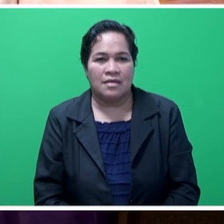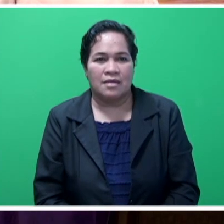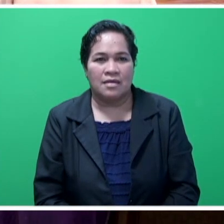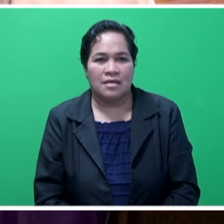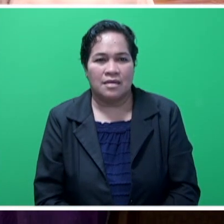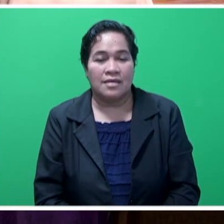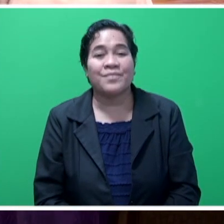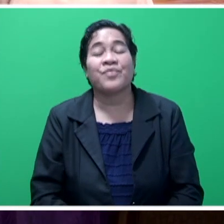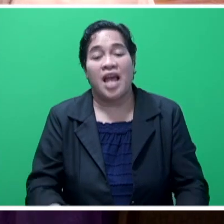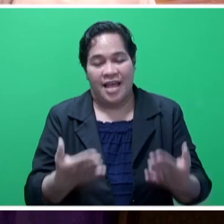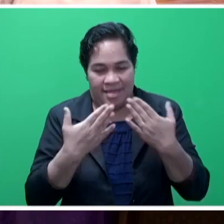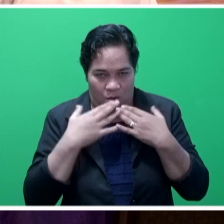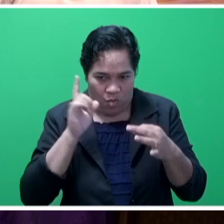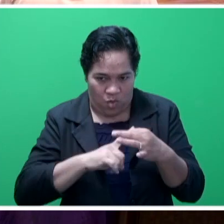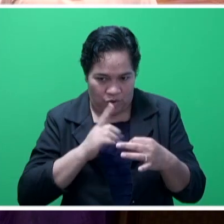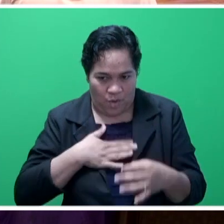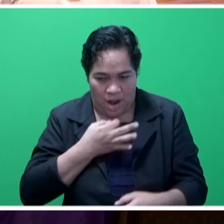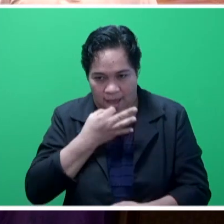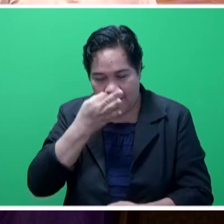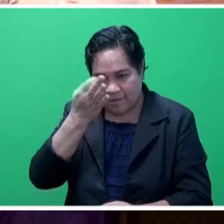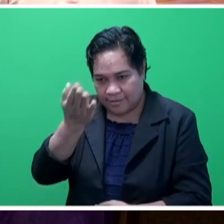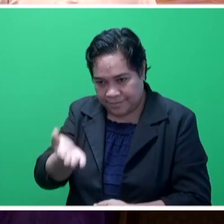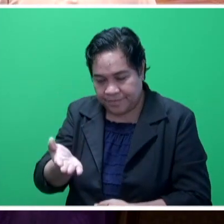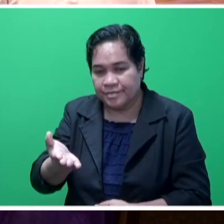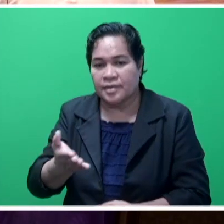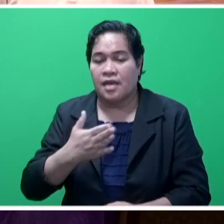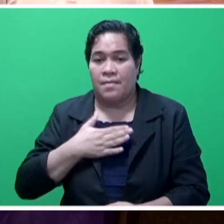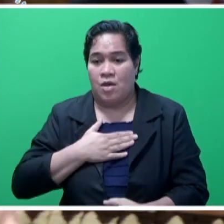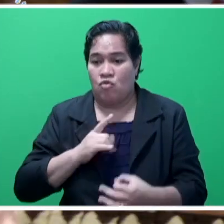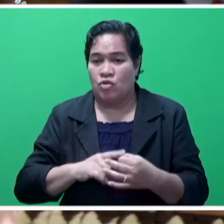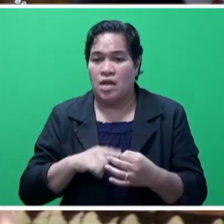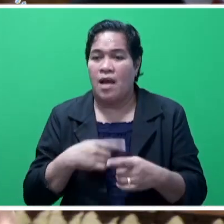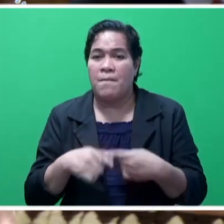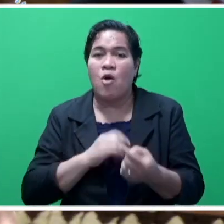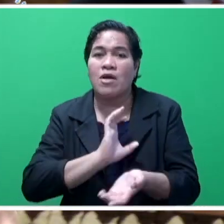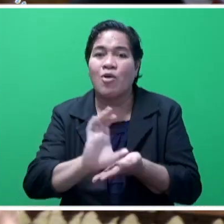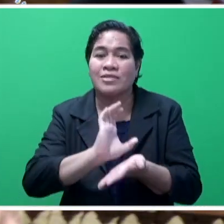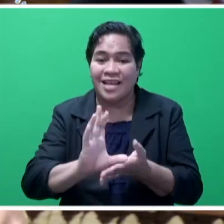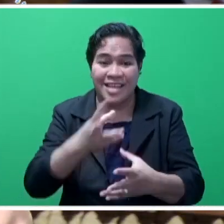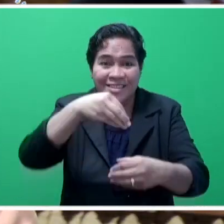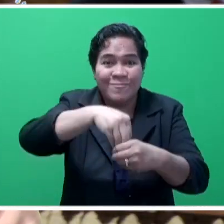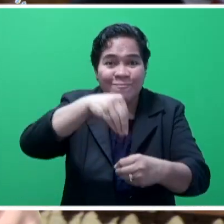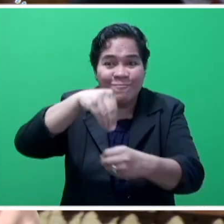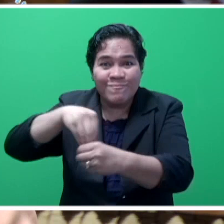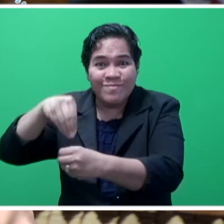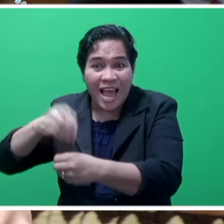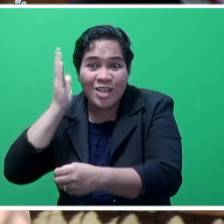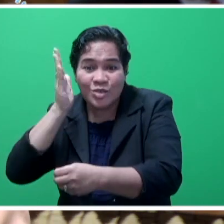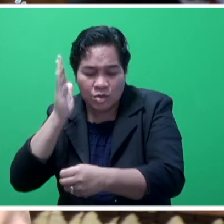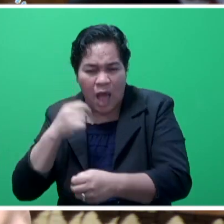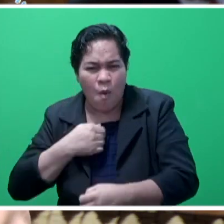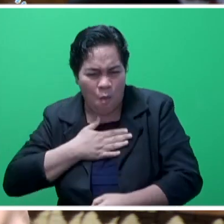Thank you, Honourable Speaker. Honourable Minister, my question is in relation to councillors within the schools. I just wanted to know